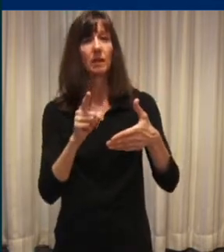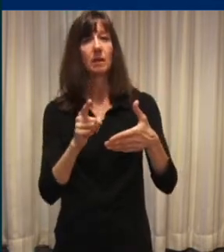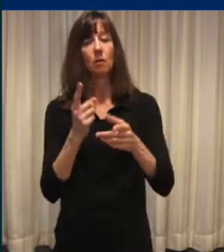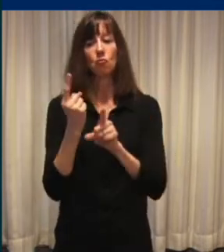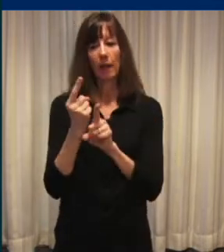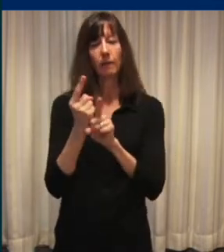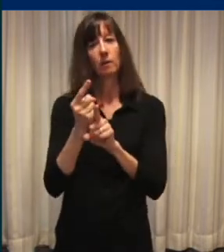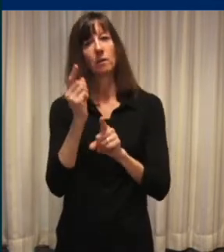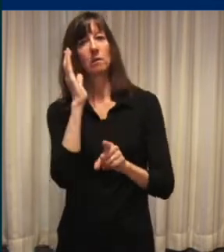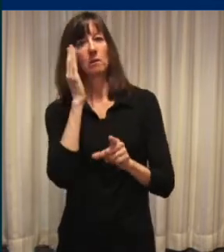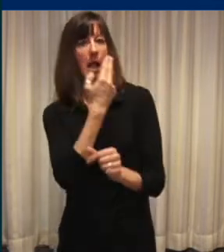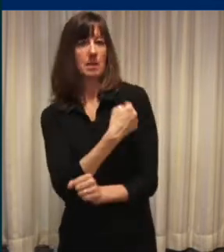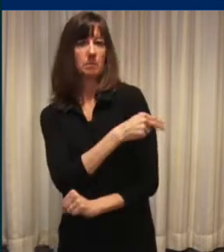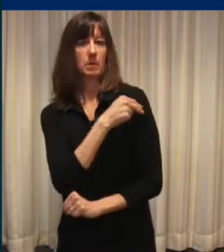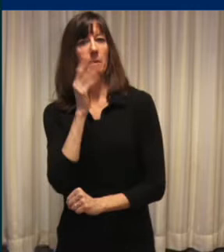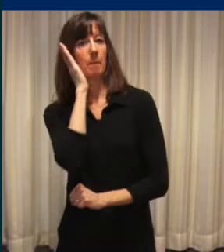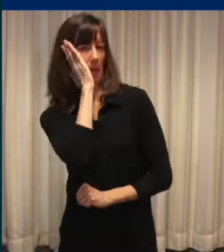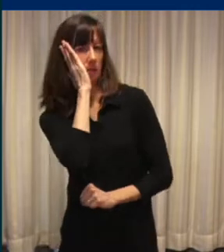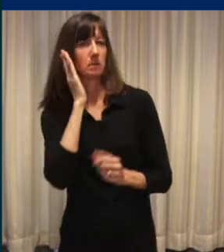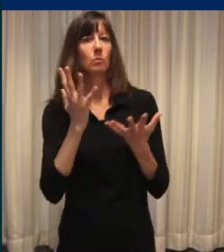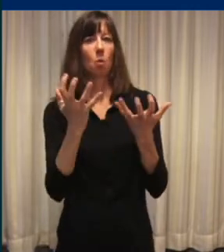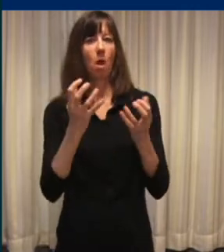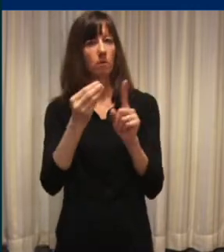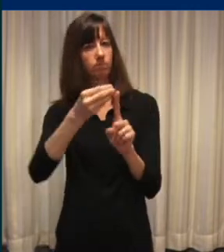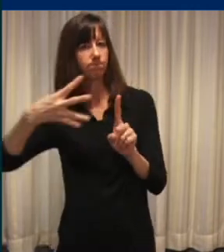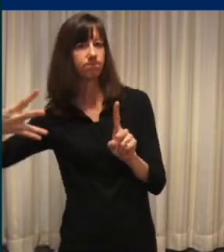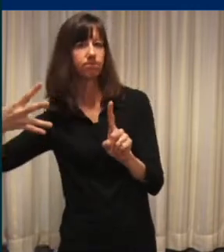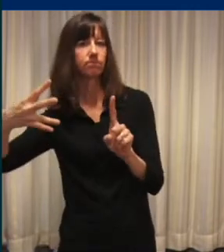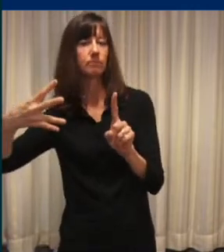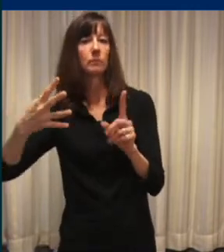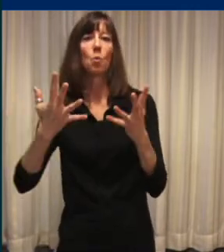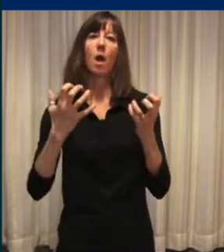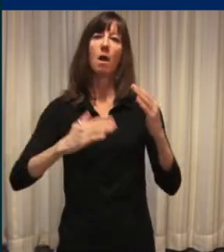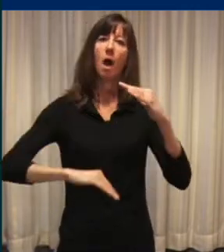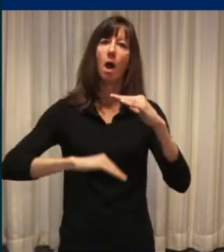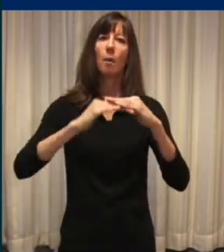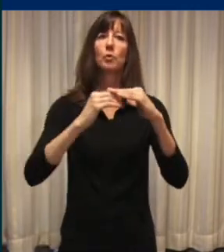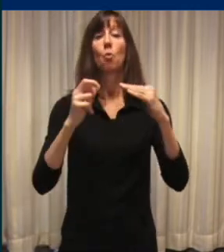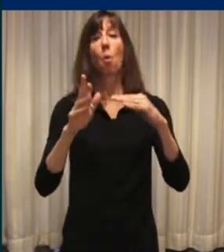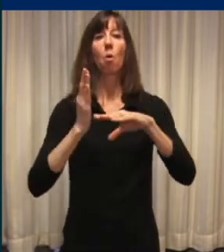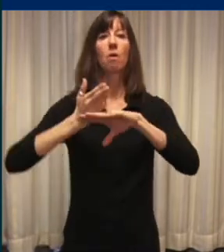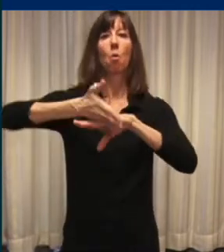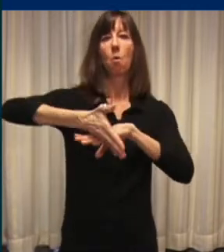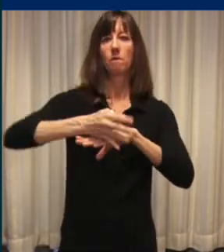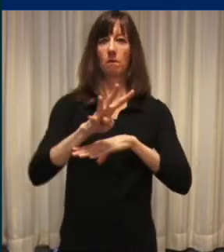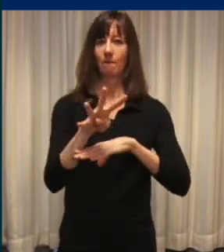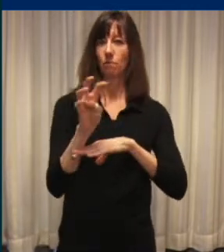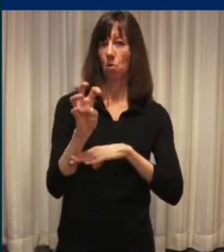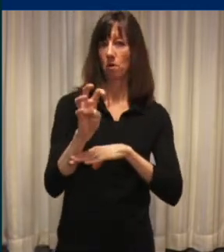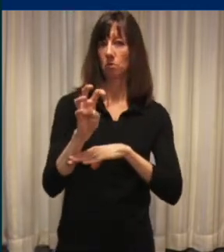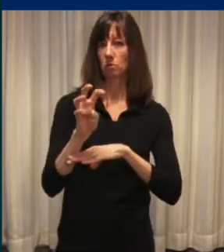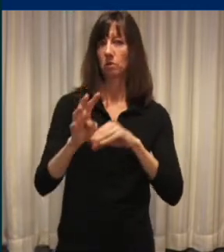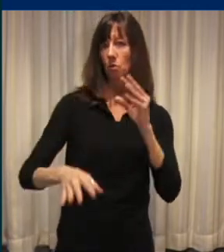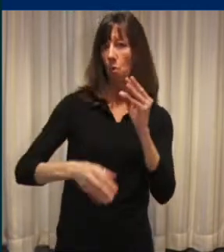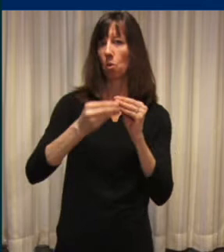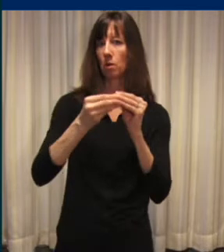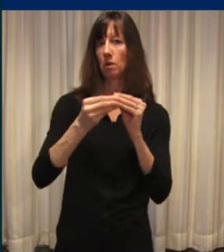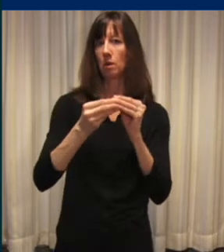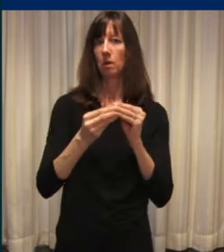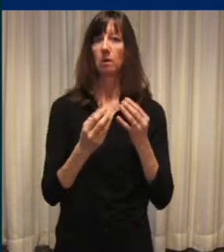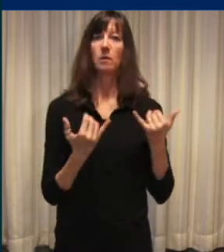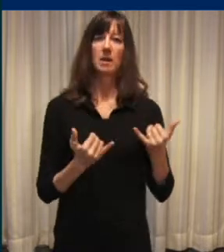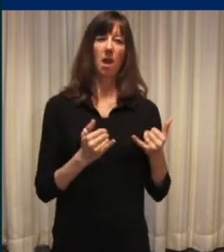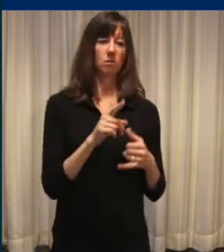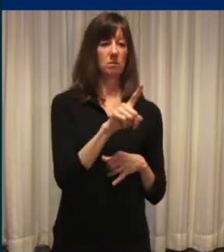capacity. We want to get up to or over 400 total hospital beds from where we're at, which is around